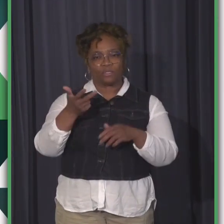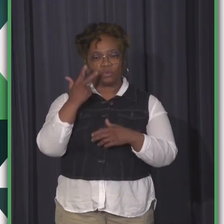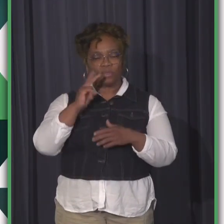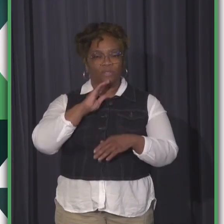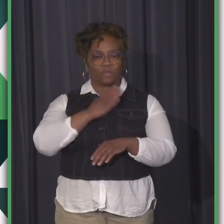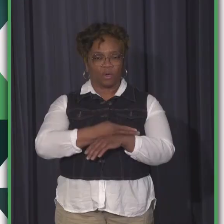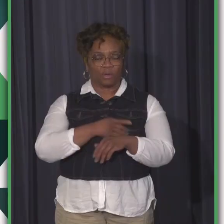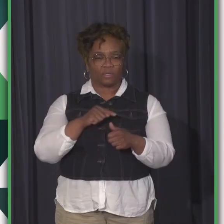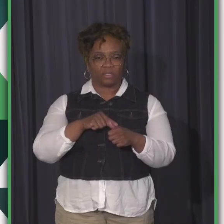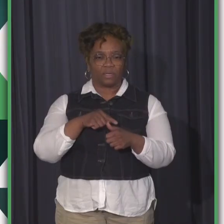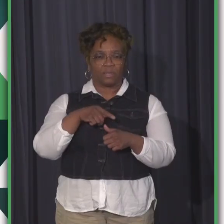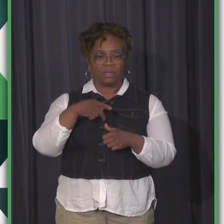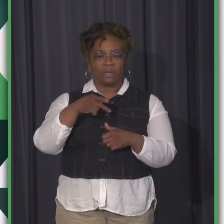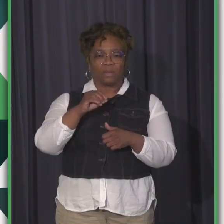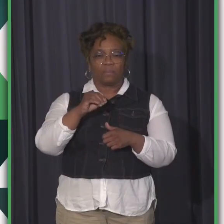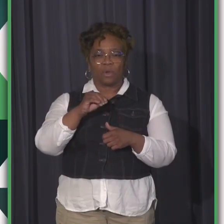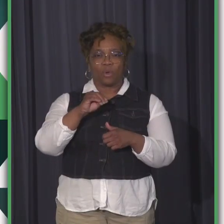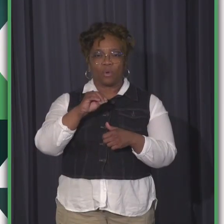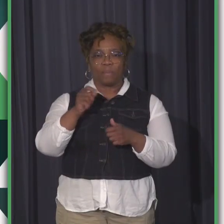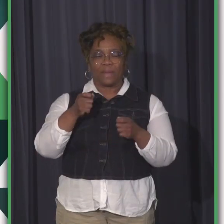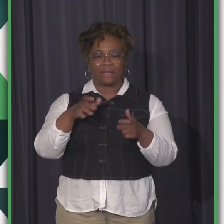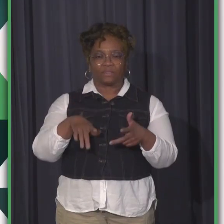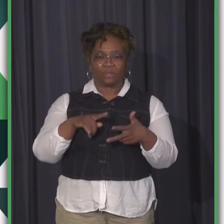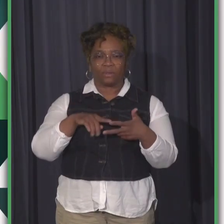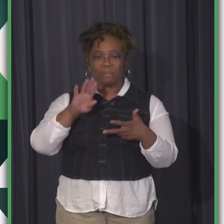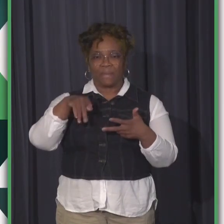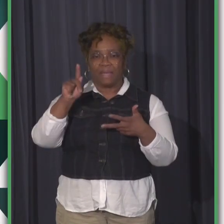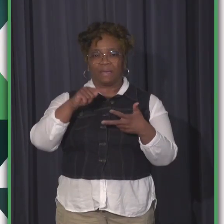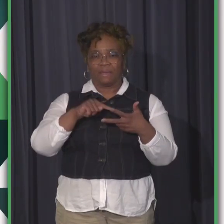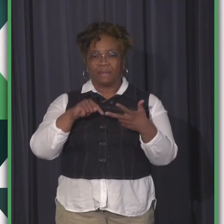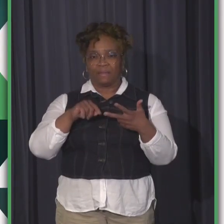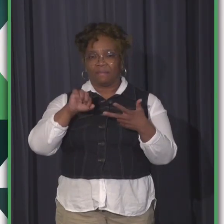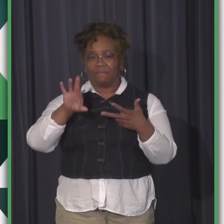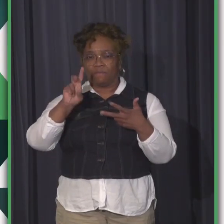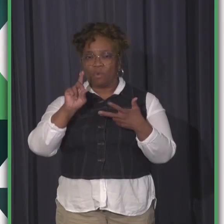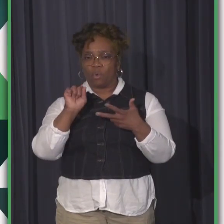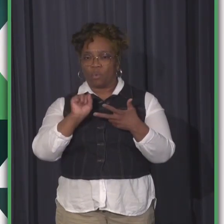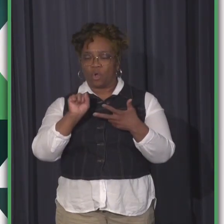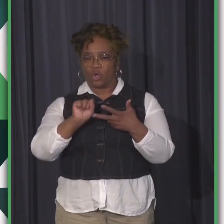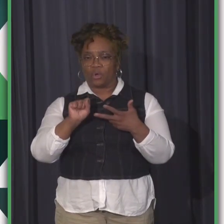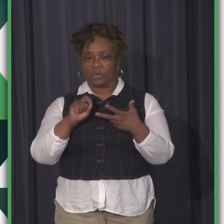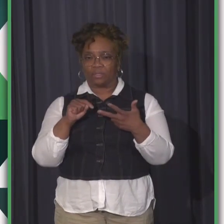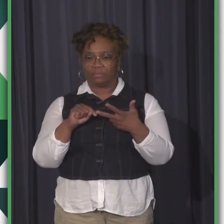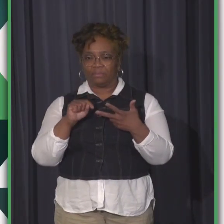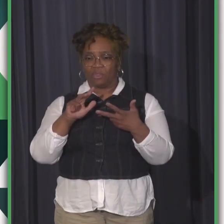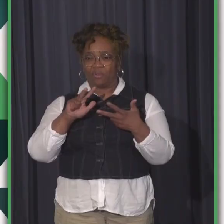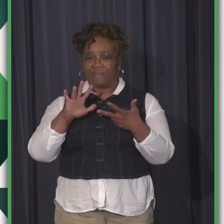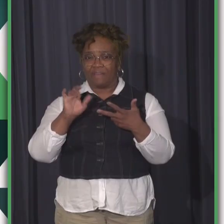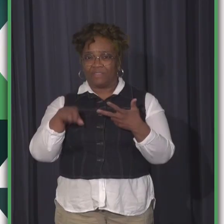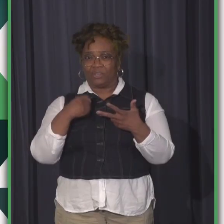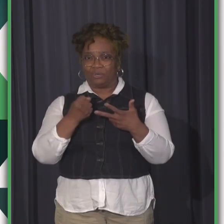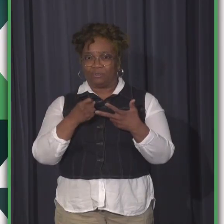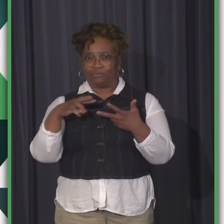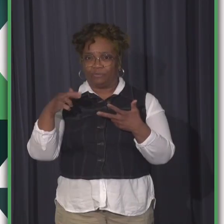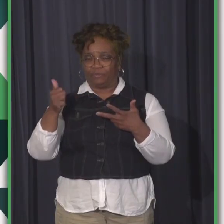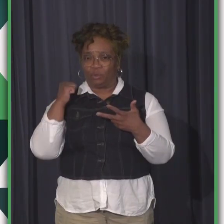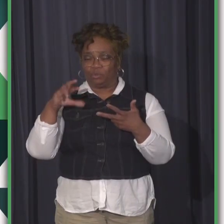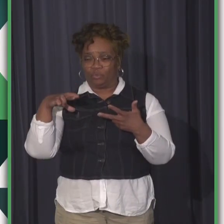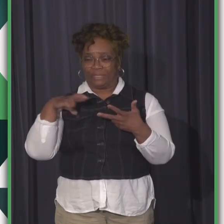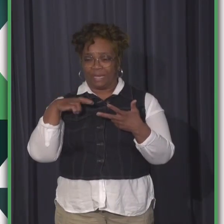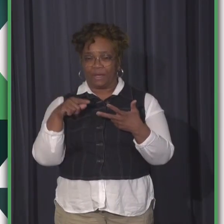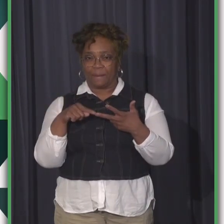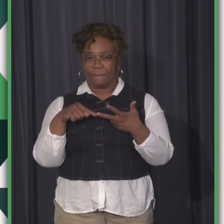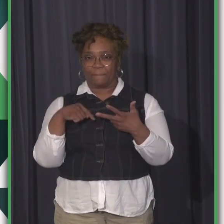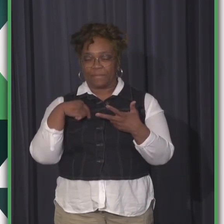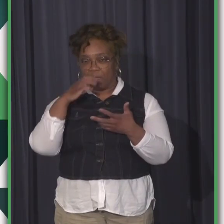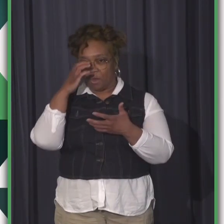other one is a banker executive, and then the other one's been with Ford for 35 years. I can't get her to retire. Wow. But anyway, I wish I could find a